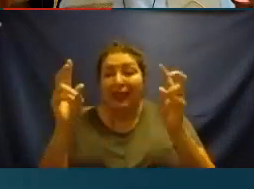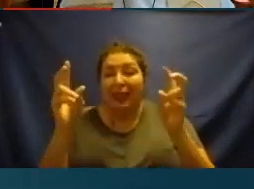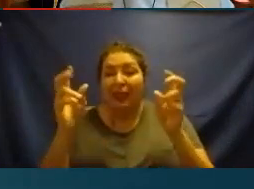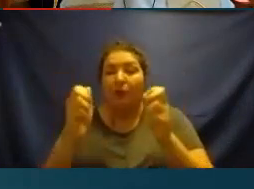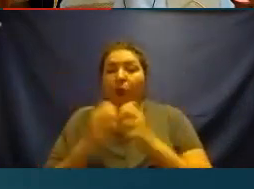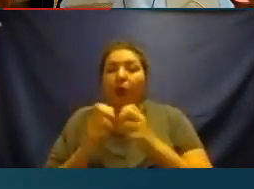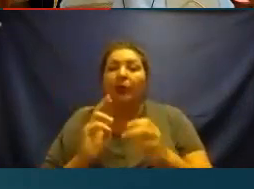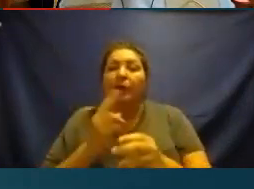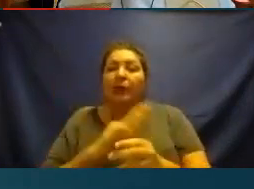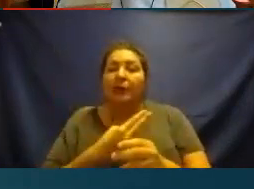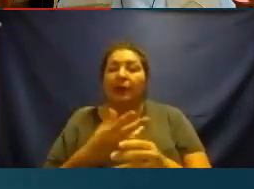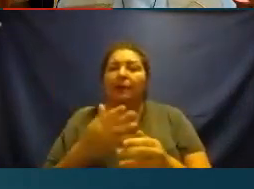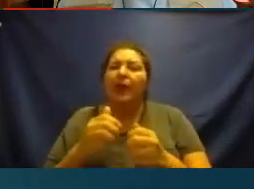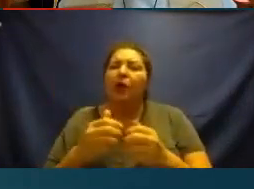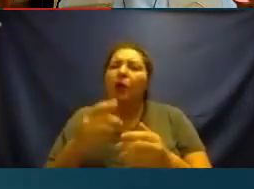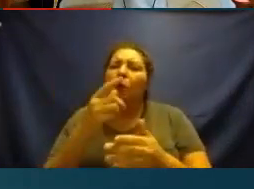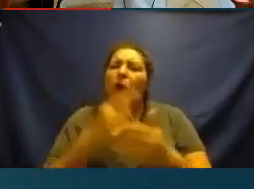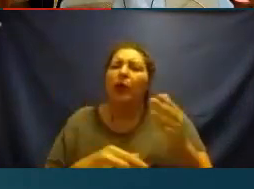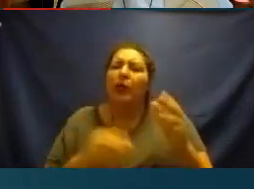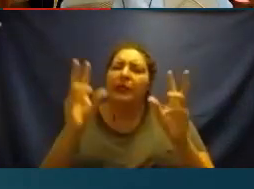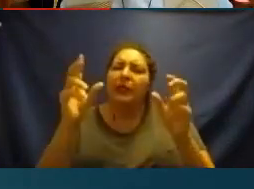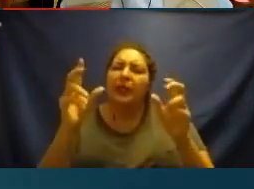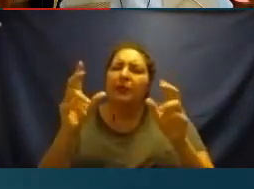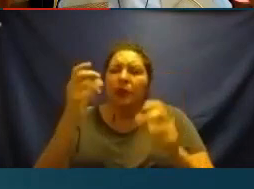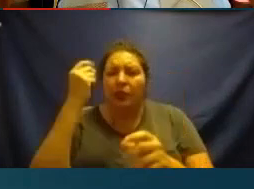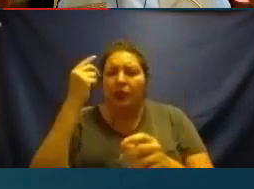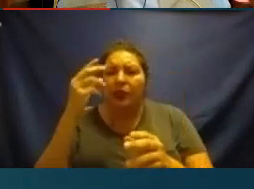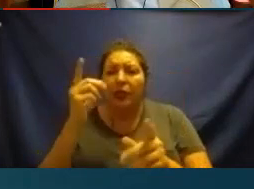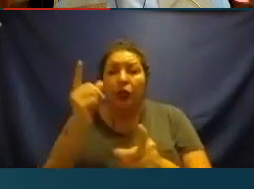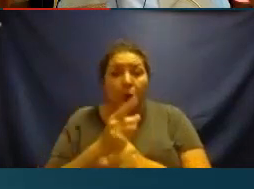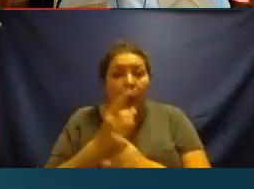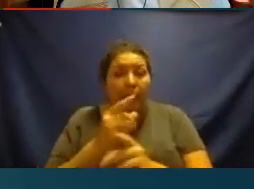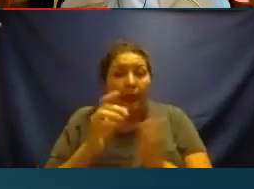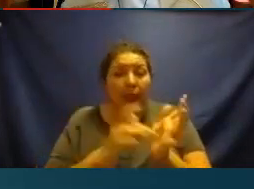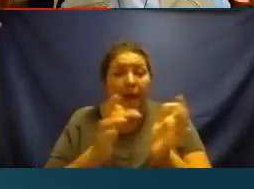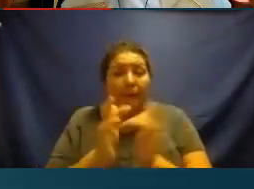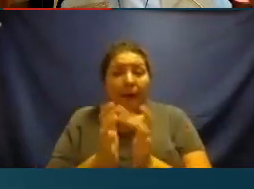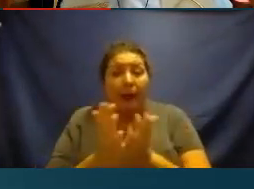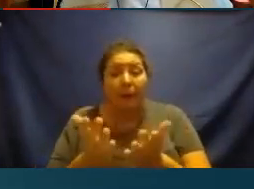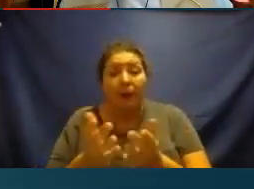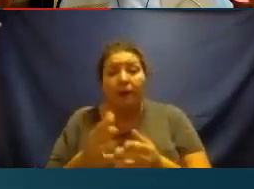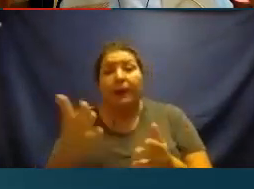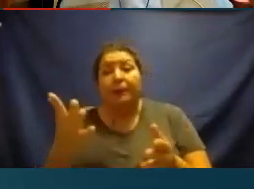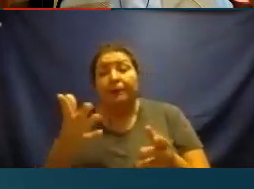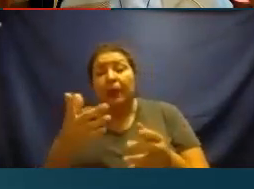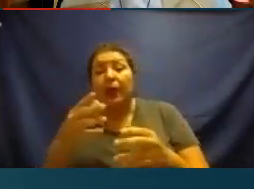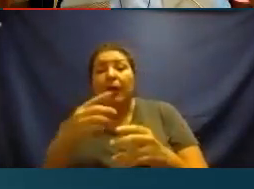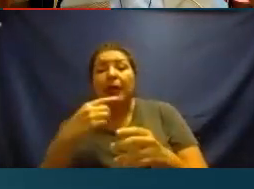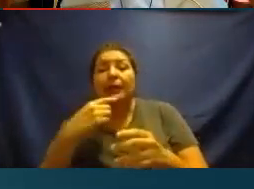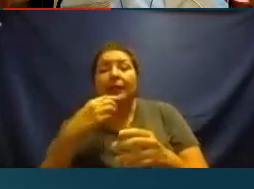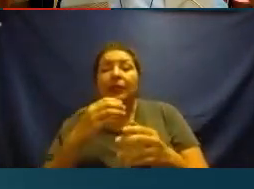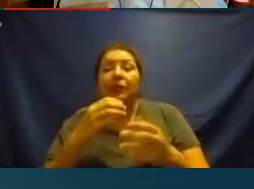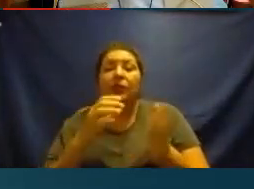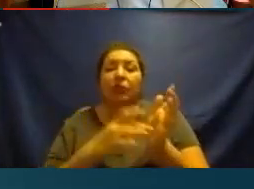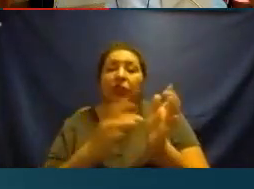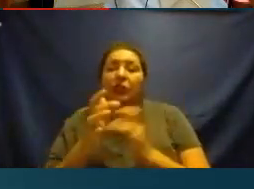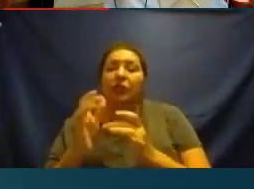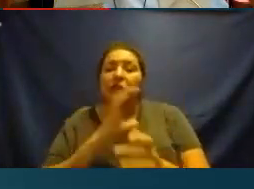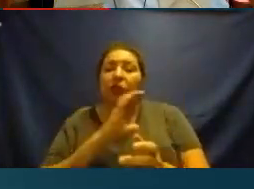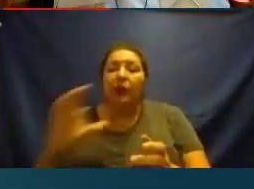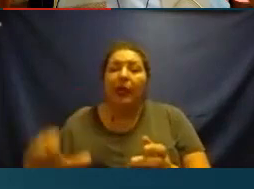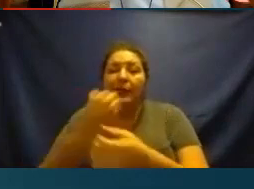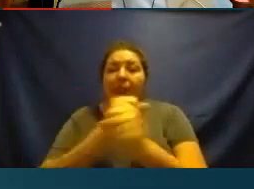key to correct understanding of the Bible? Officially, the answer is Jesus Christ, the Savior of the world,